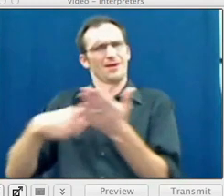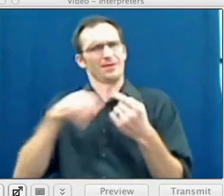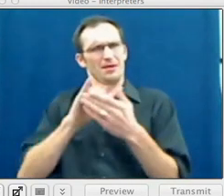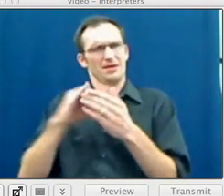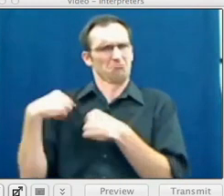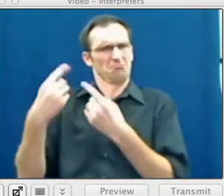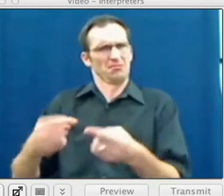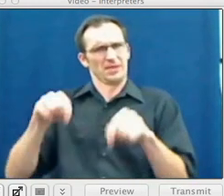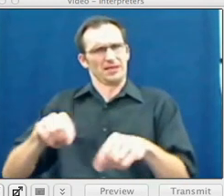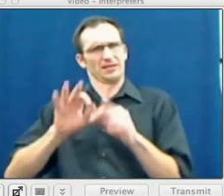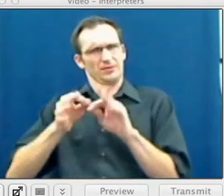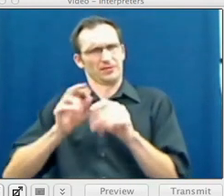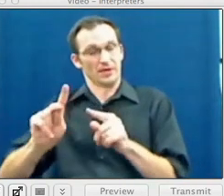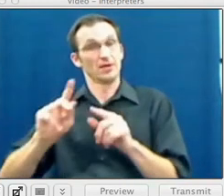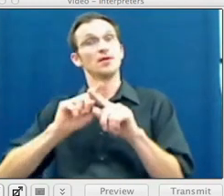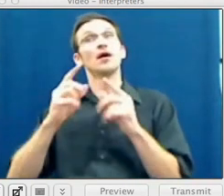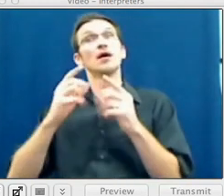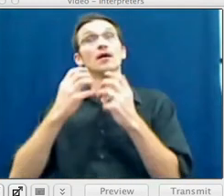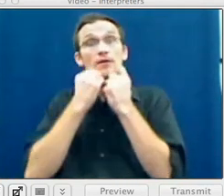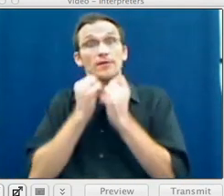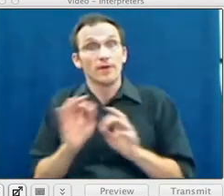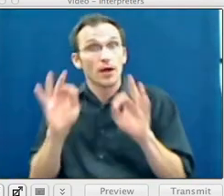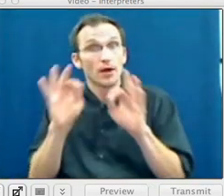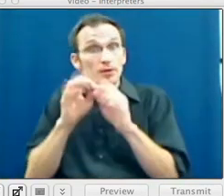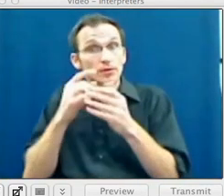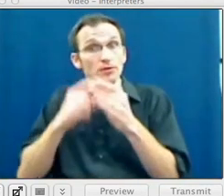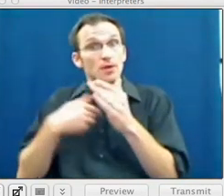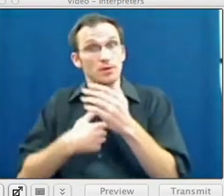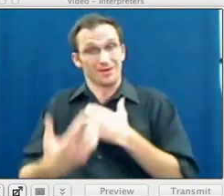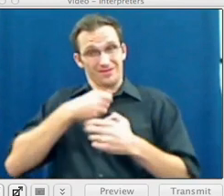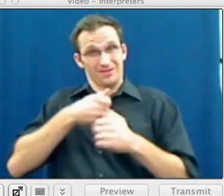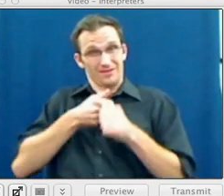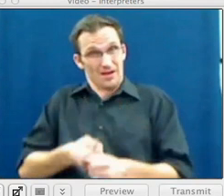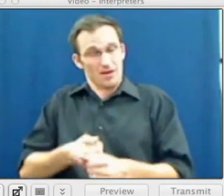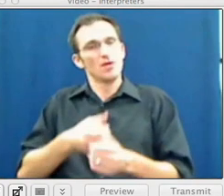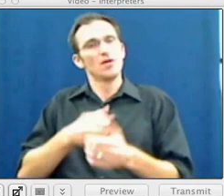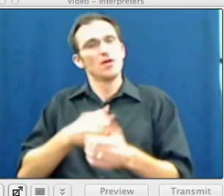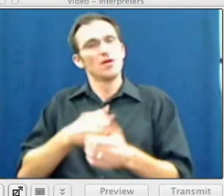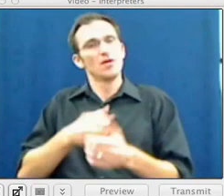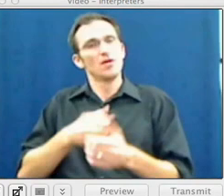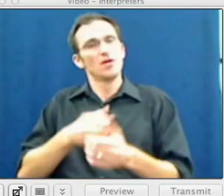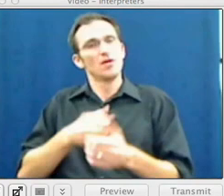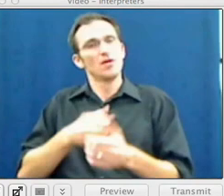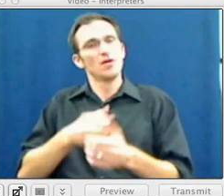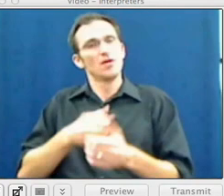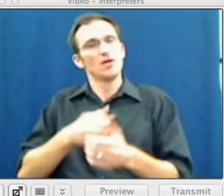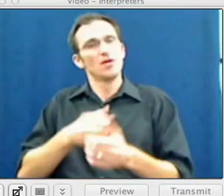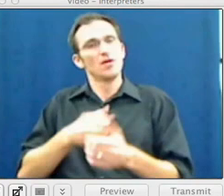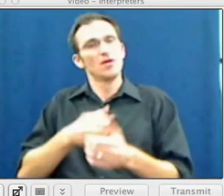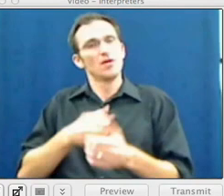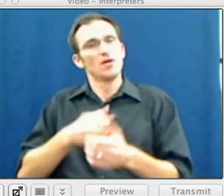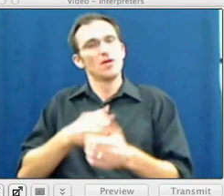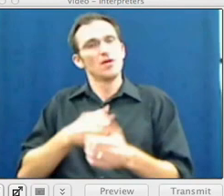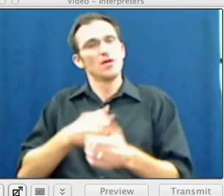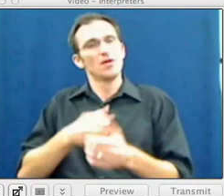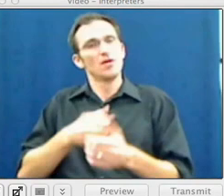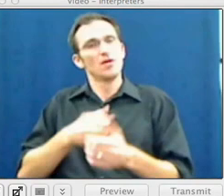understand the values that, in essence, create an ethical bookend to